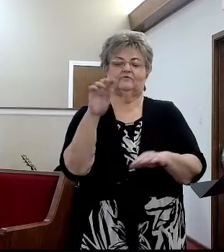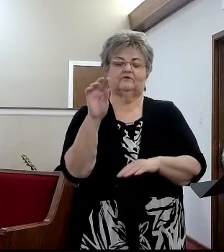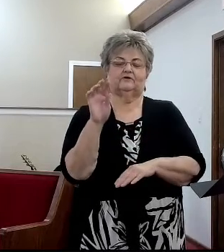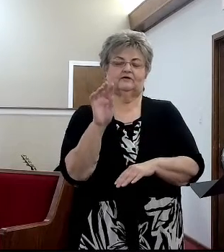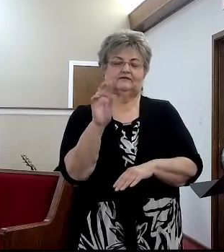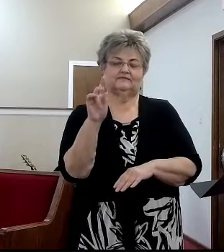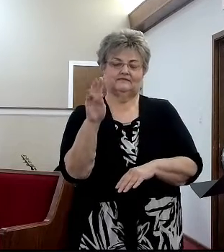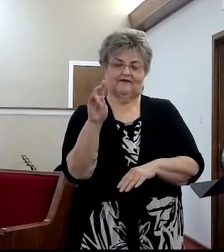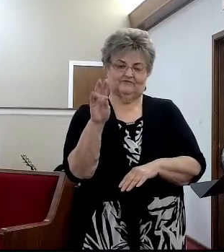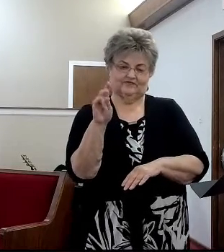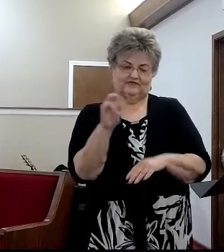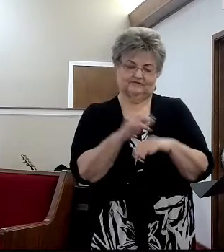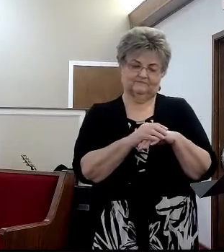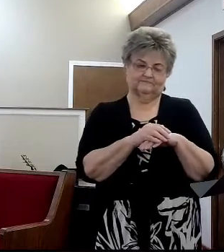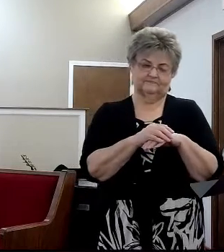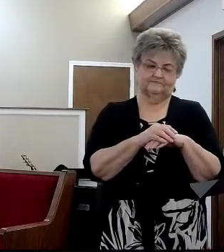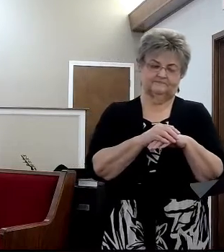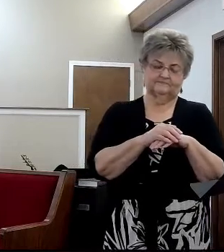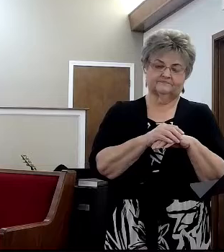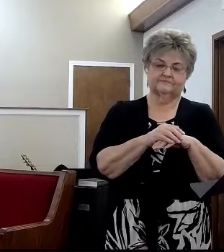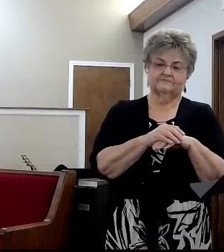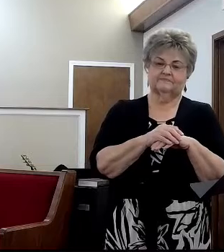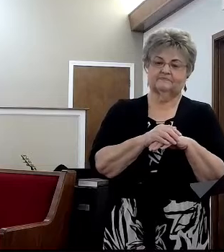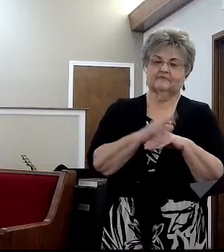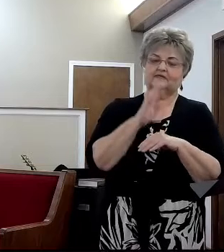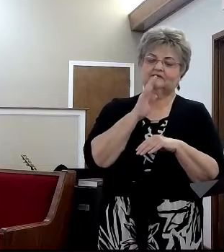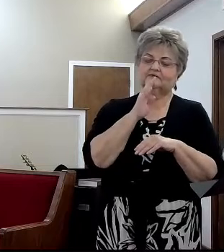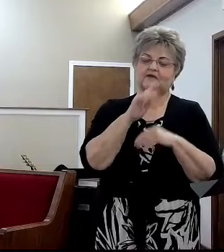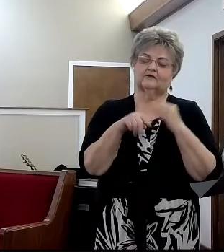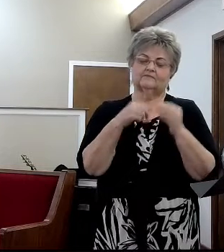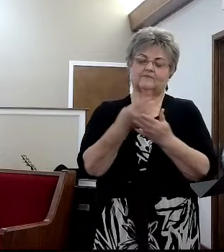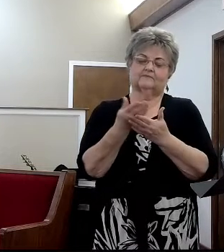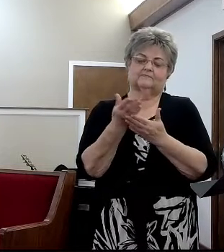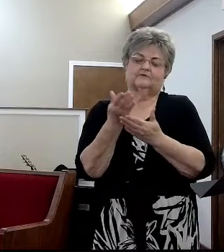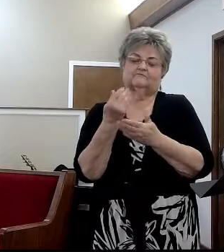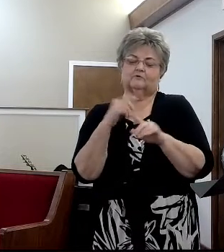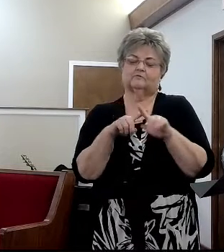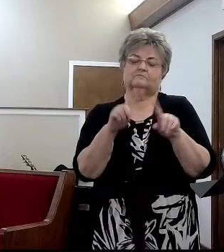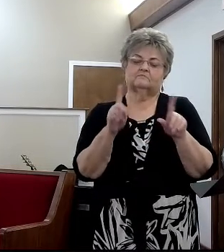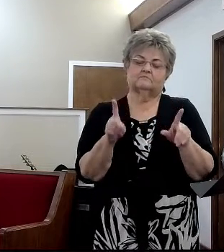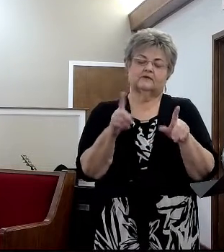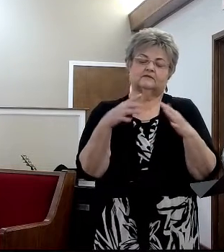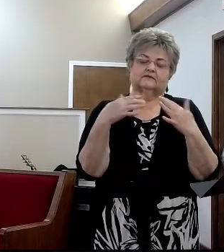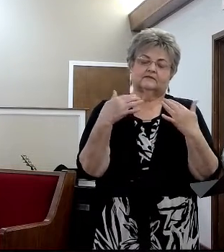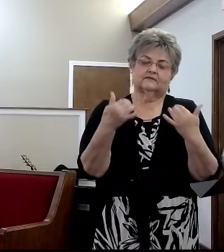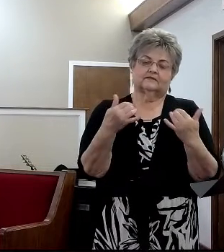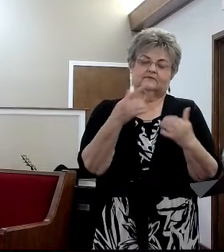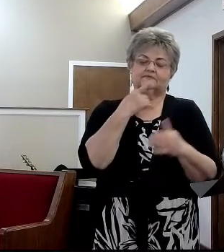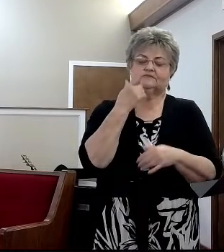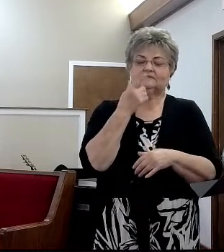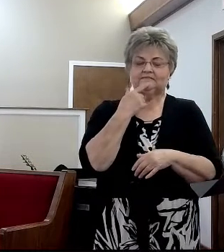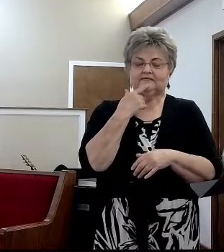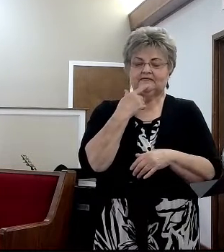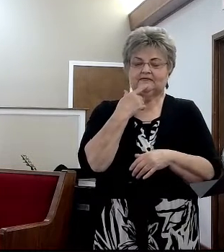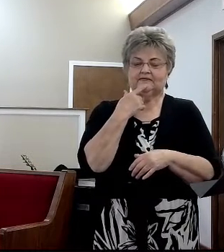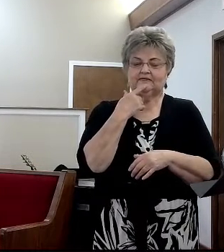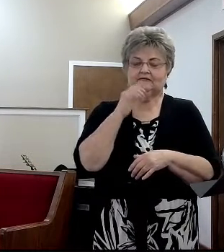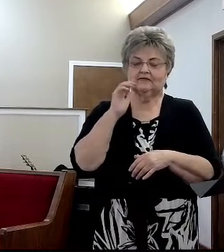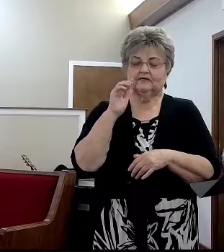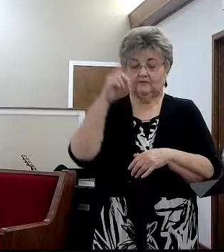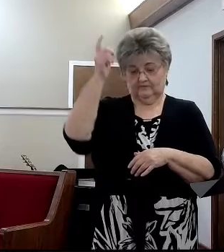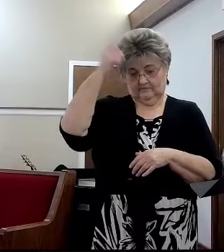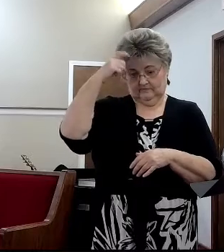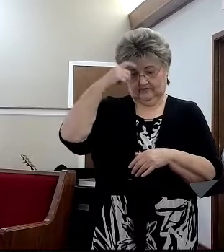3:17. So, we've already read it. We kind of talked about it a little bit. But it says, "Her ways